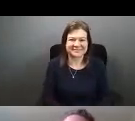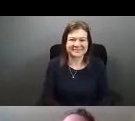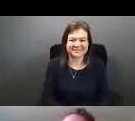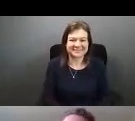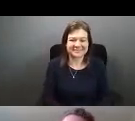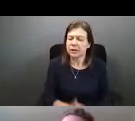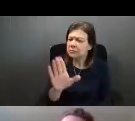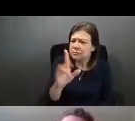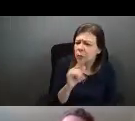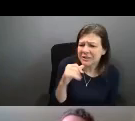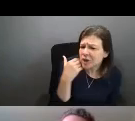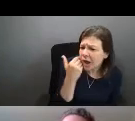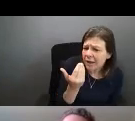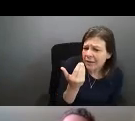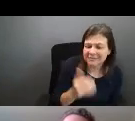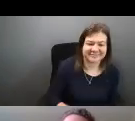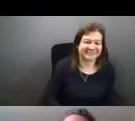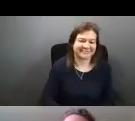Don't be shy.